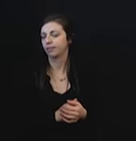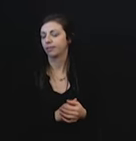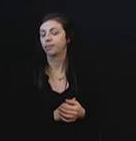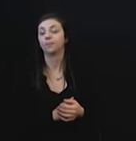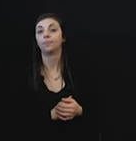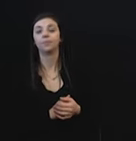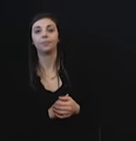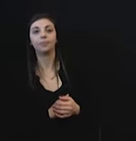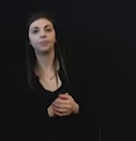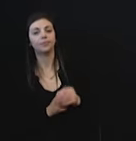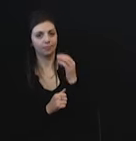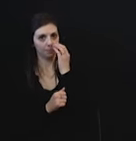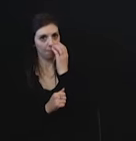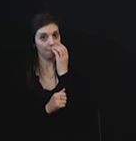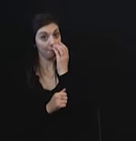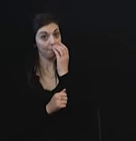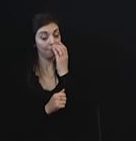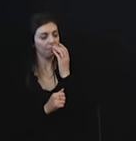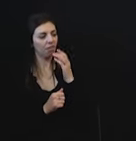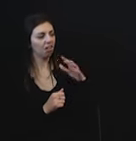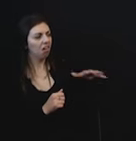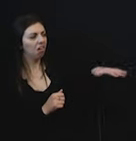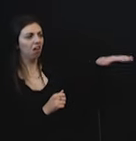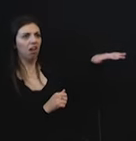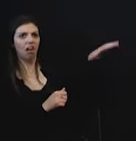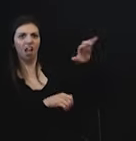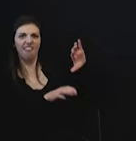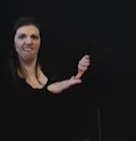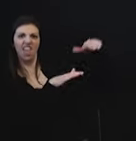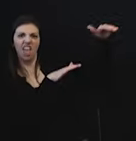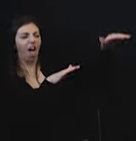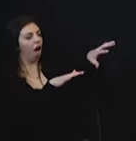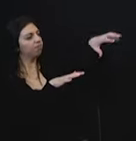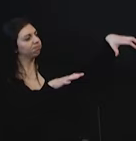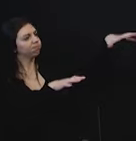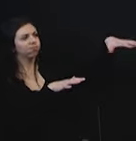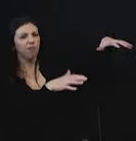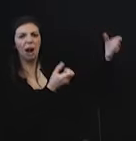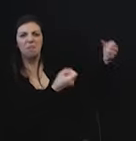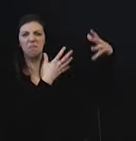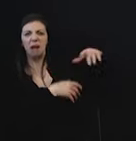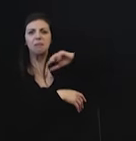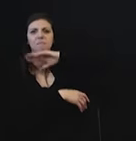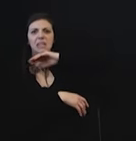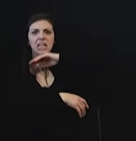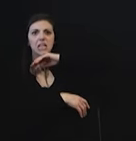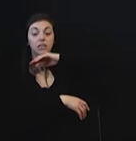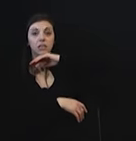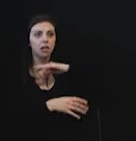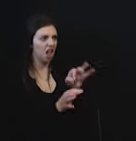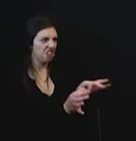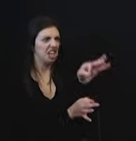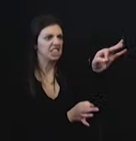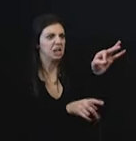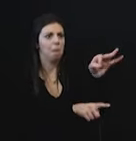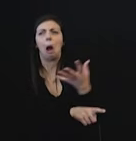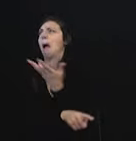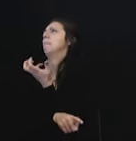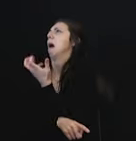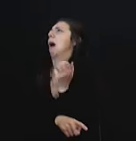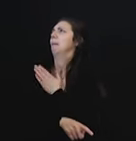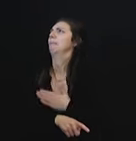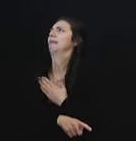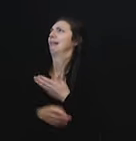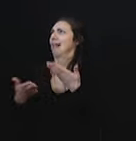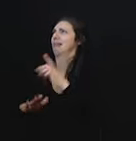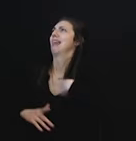There happened to be a large herd of pigs feeding on the hillside nearby. "Send us into the pigs," the spirits begged. "Let us